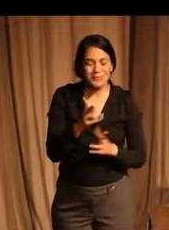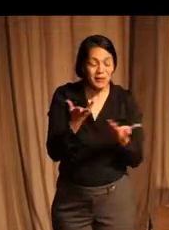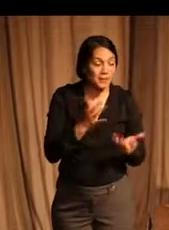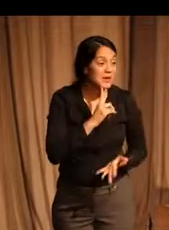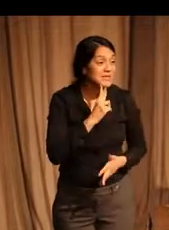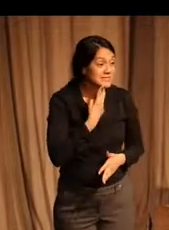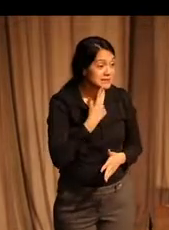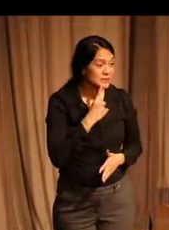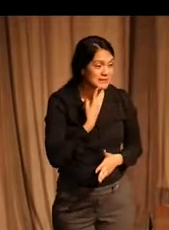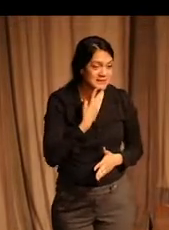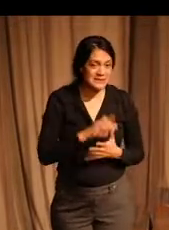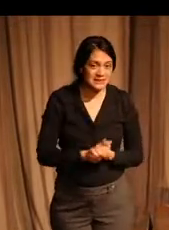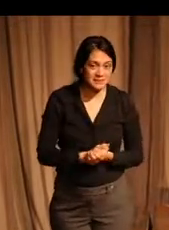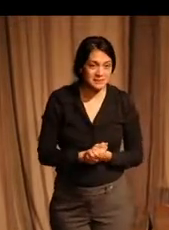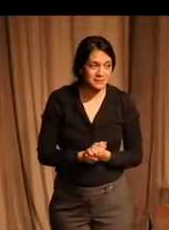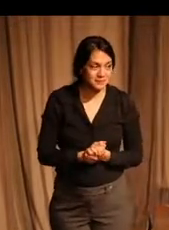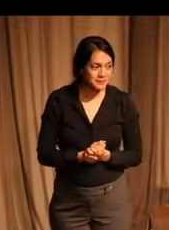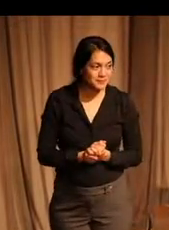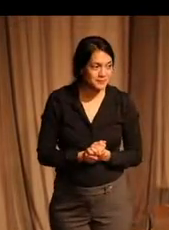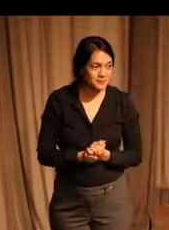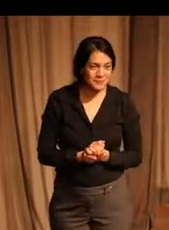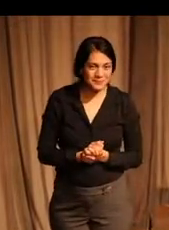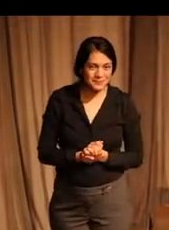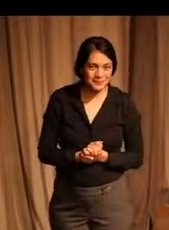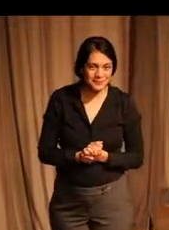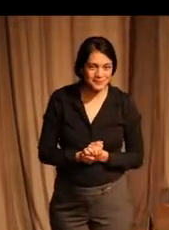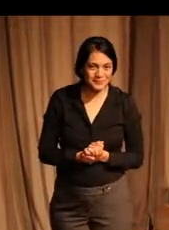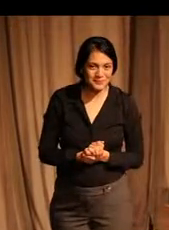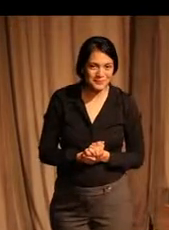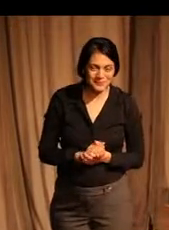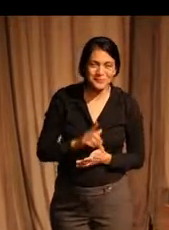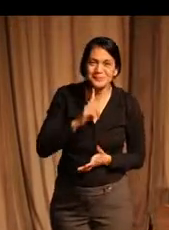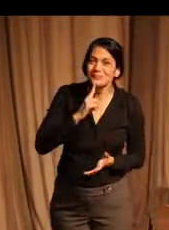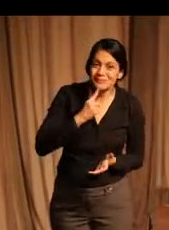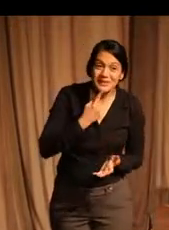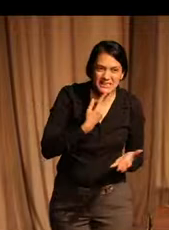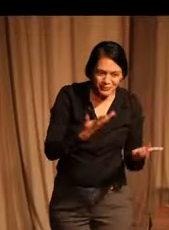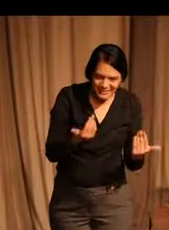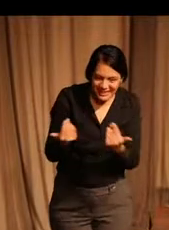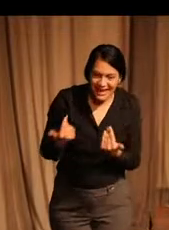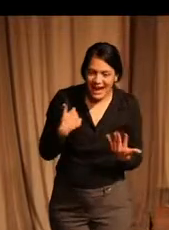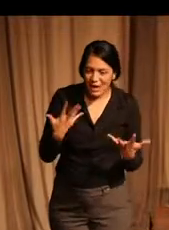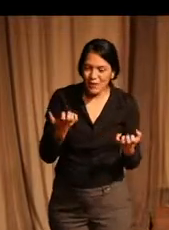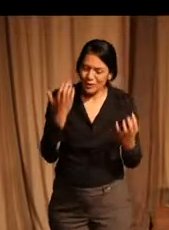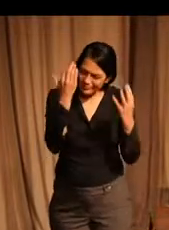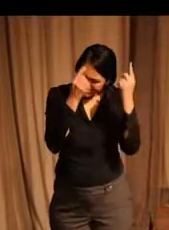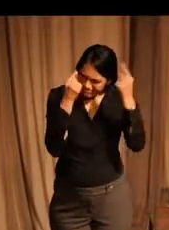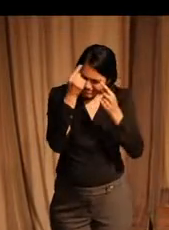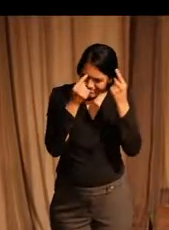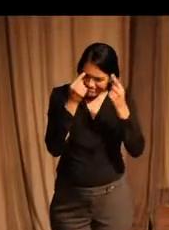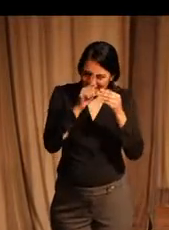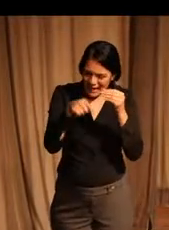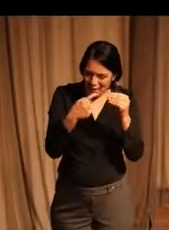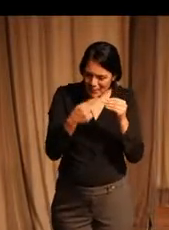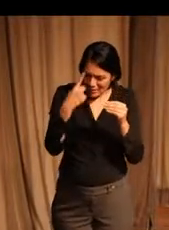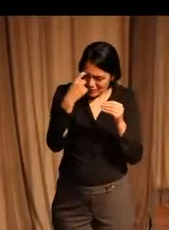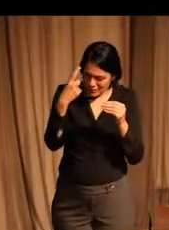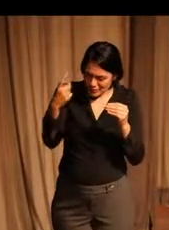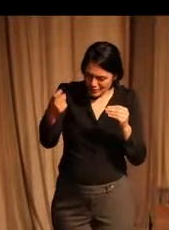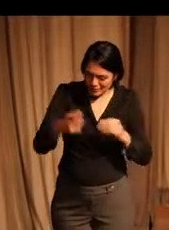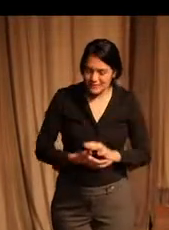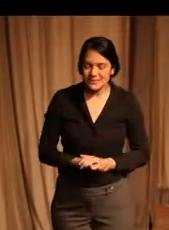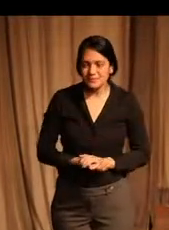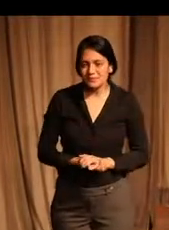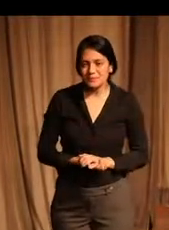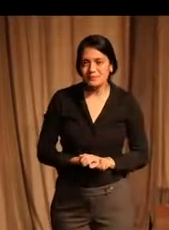Seriously, though, so we are in a space and place and time that is very challenging in this